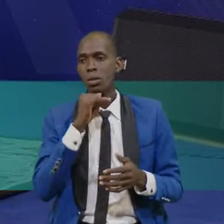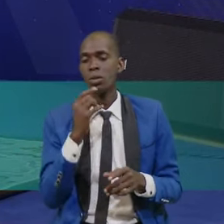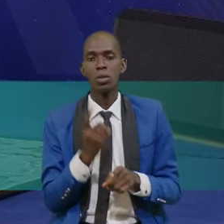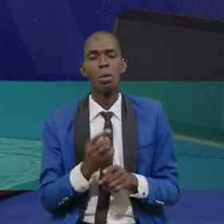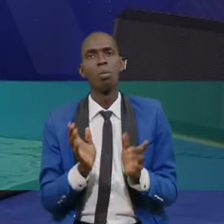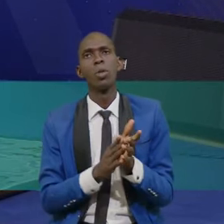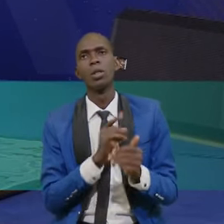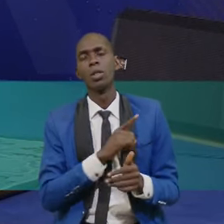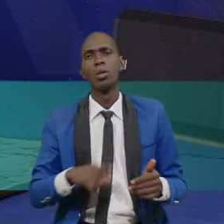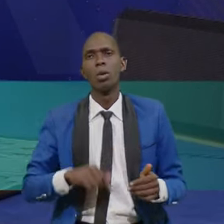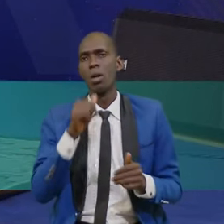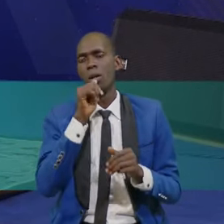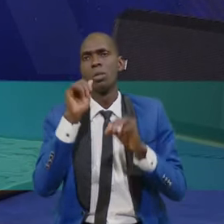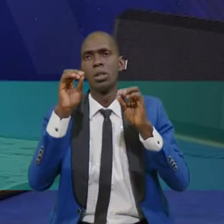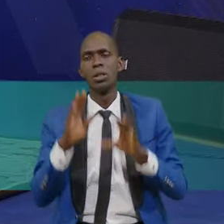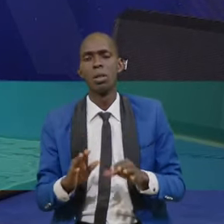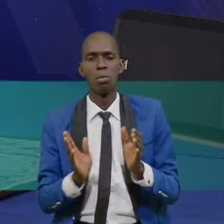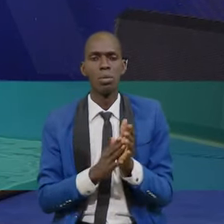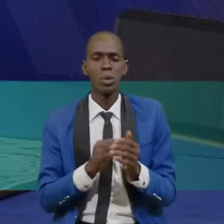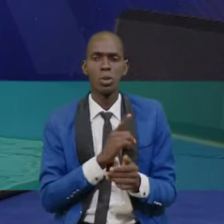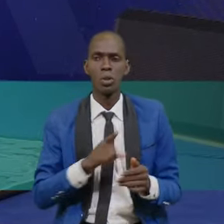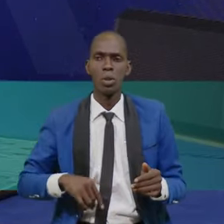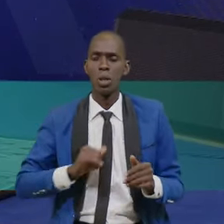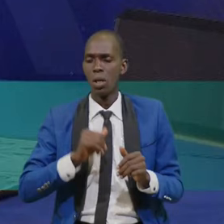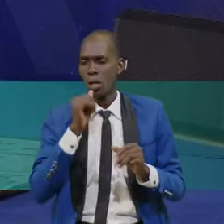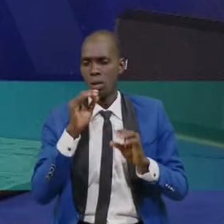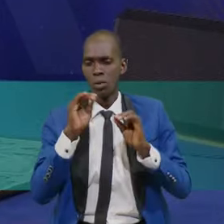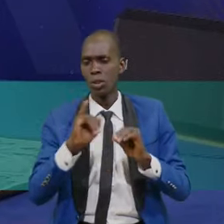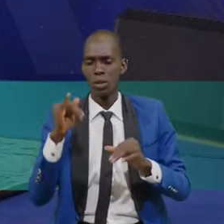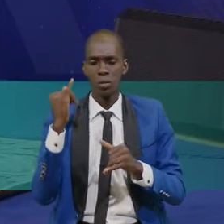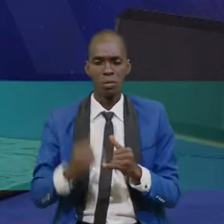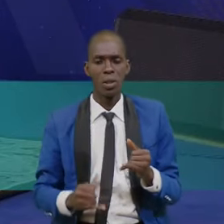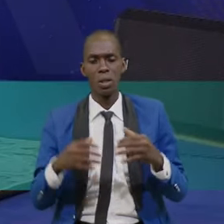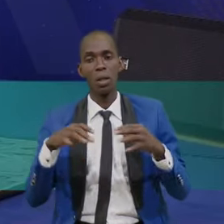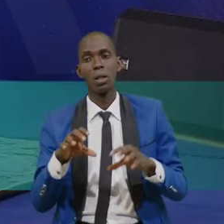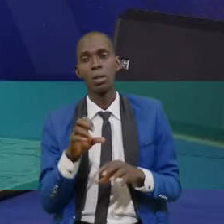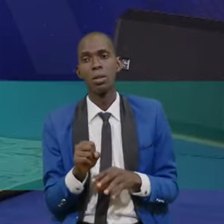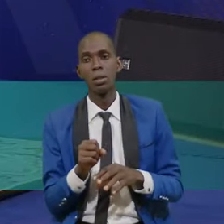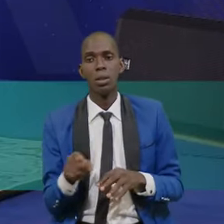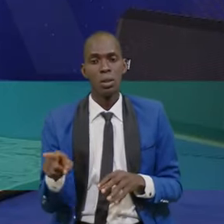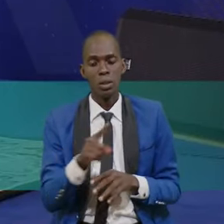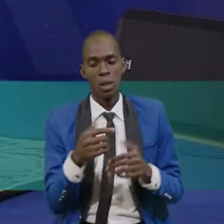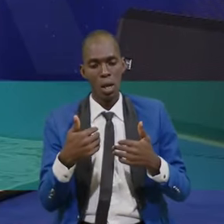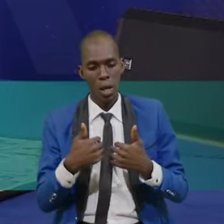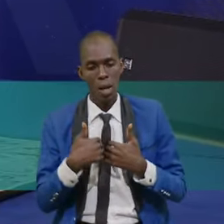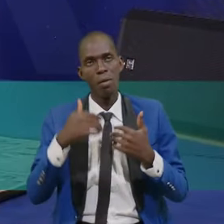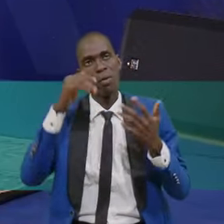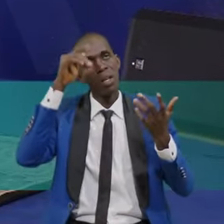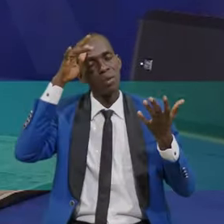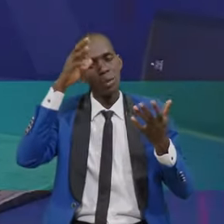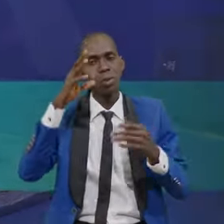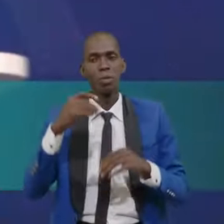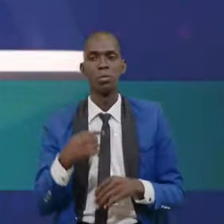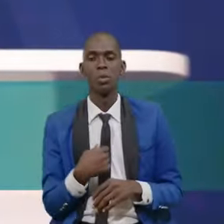teacher. Praise the Lord, I'm teaching the final classes. They had expectation. You're a